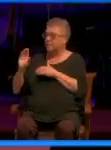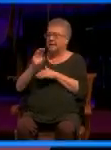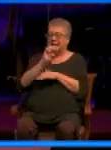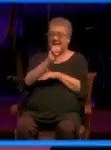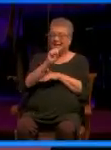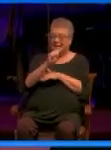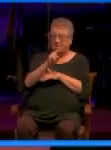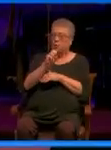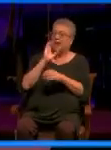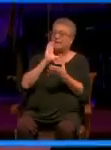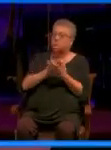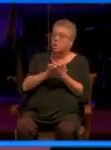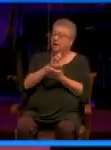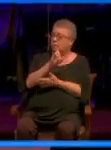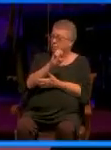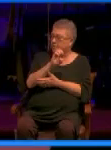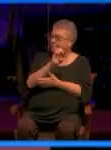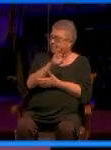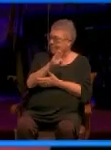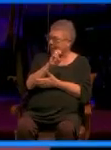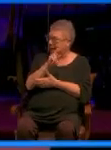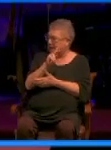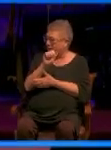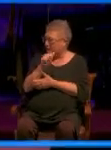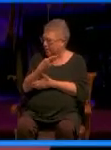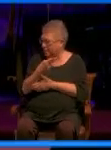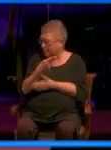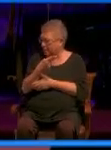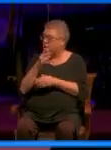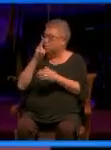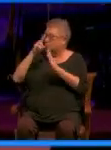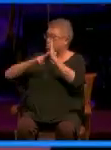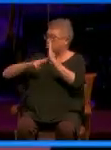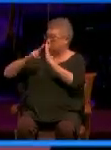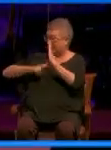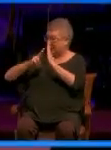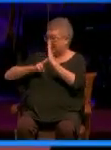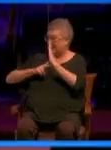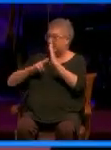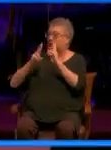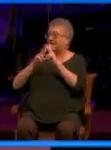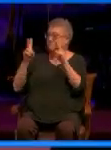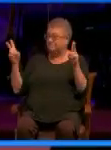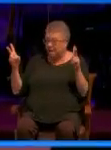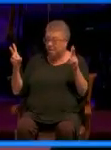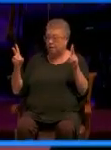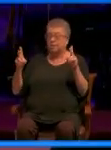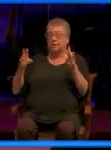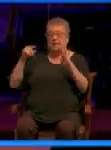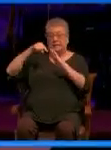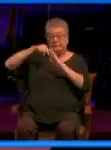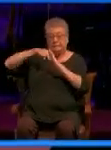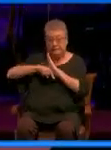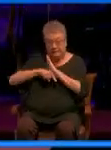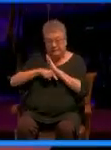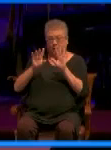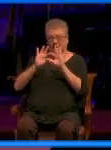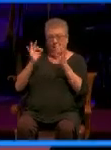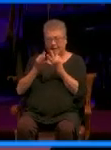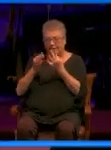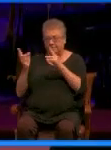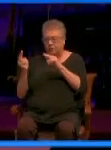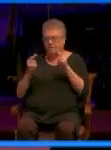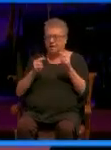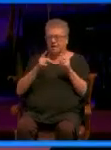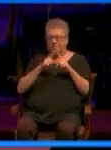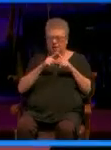wife Rebekah. We will read today a far-fetched family feud. There is conniving